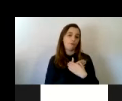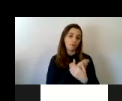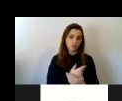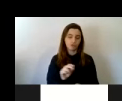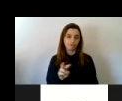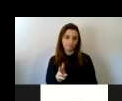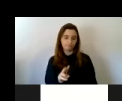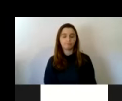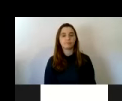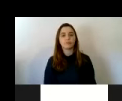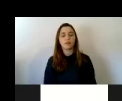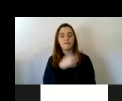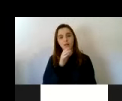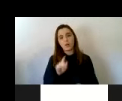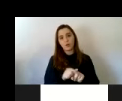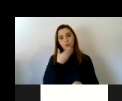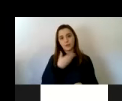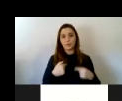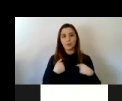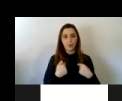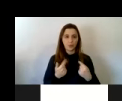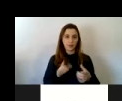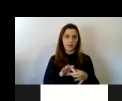their own experience from our work.